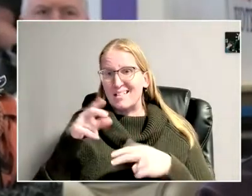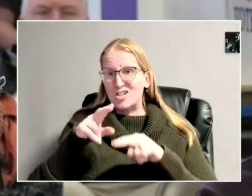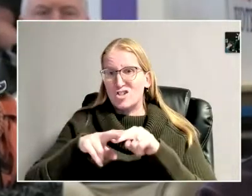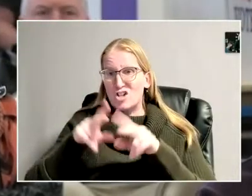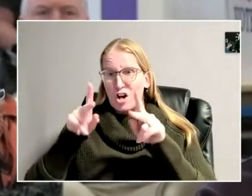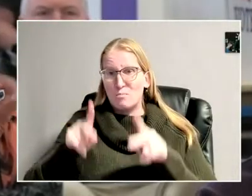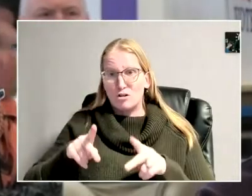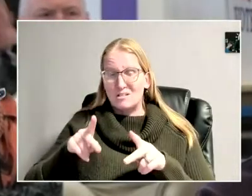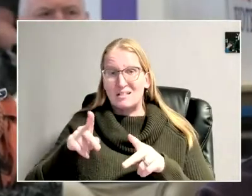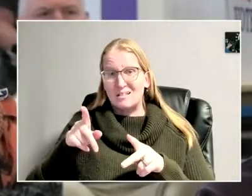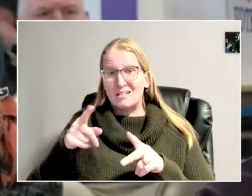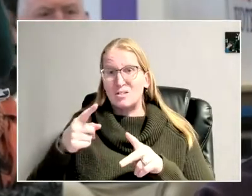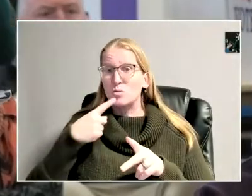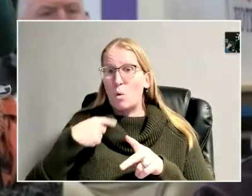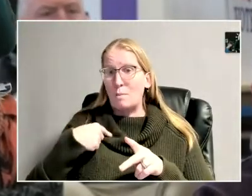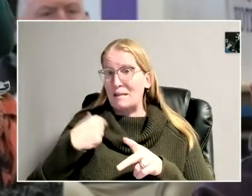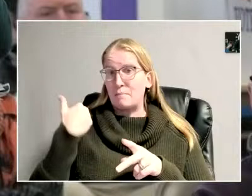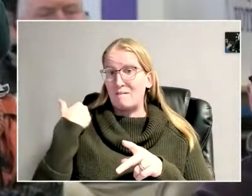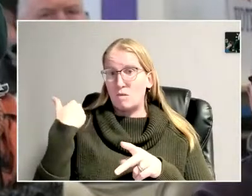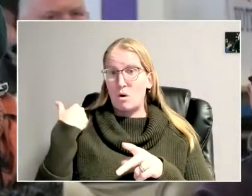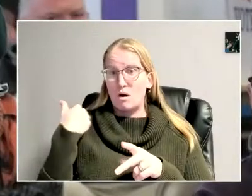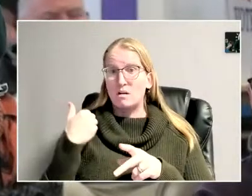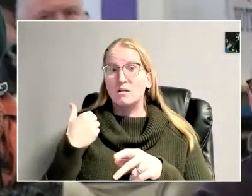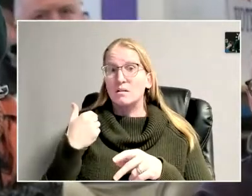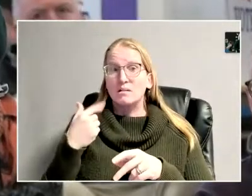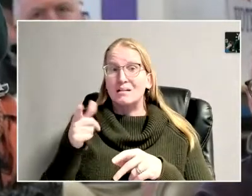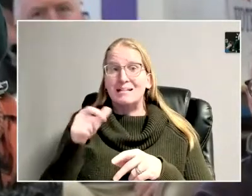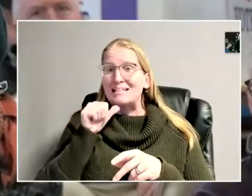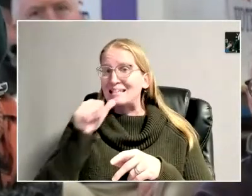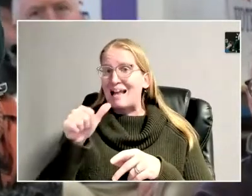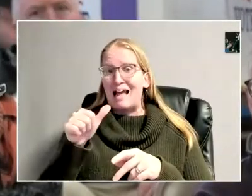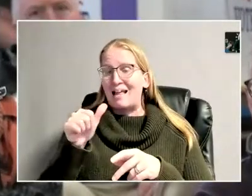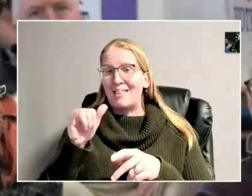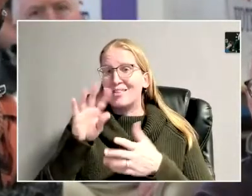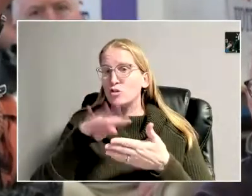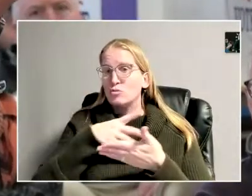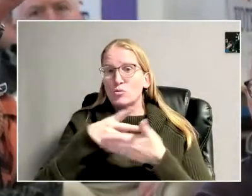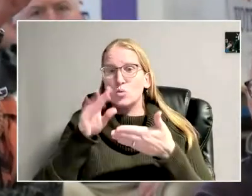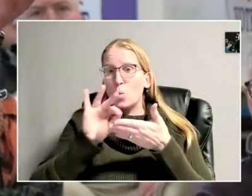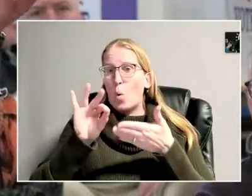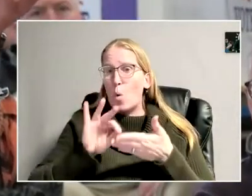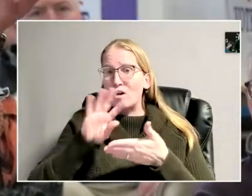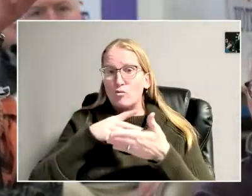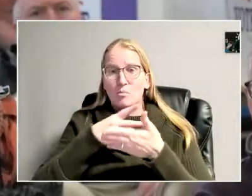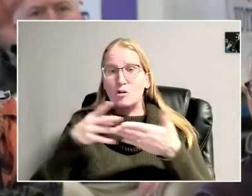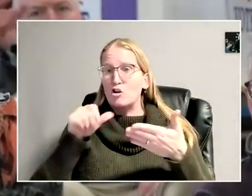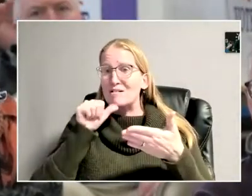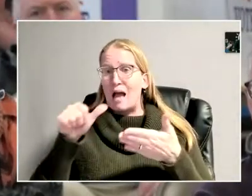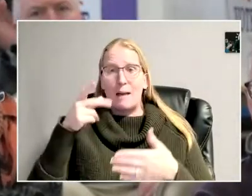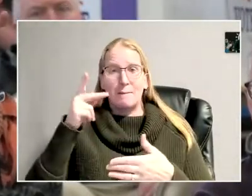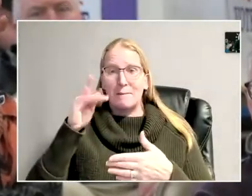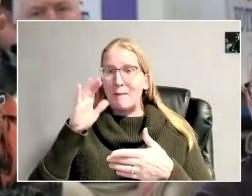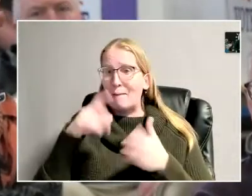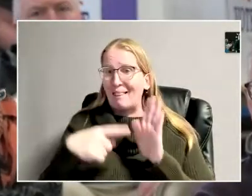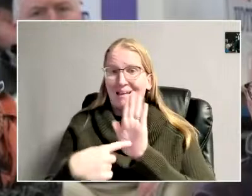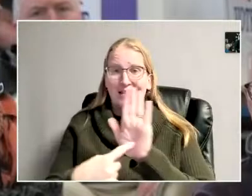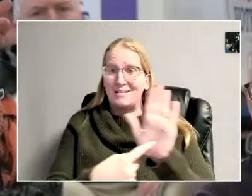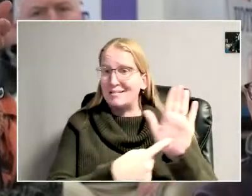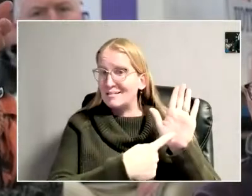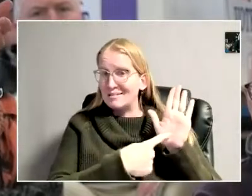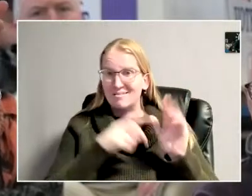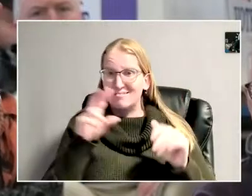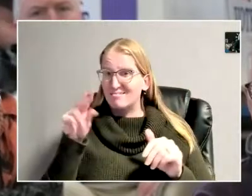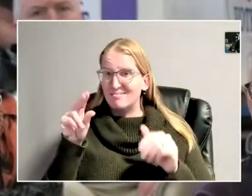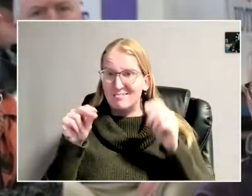previous uh conversation not open for public uh consumption um even as this committee is